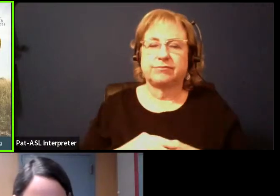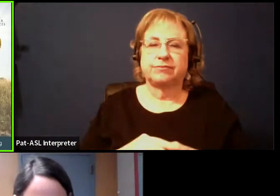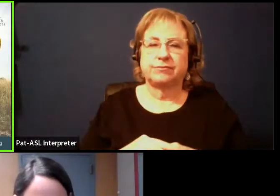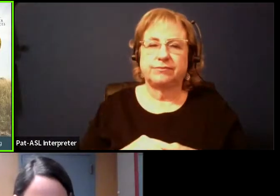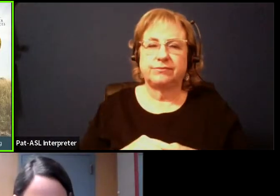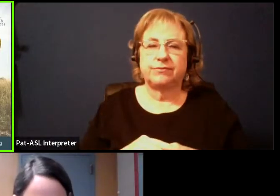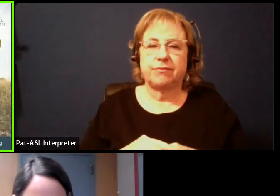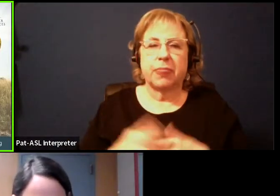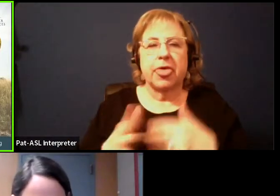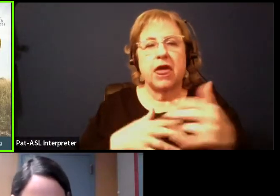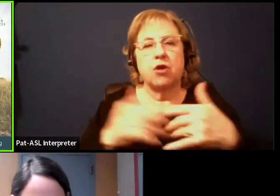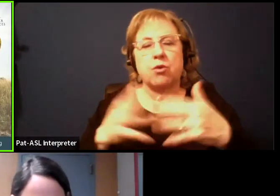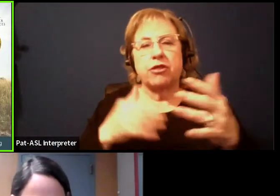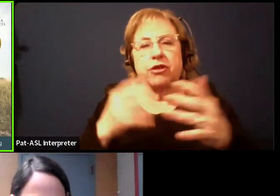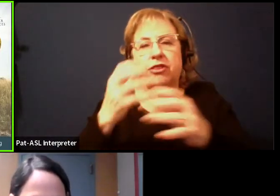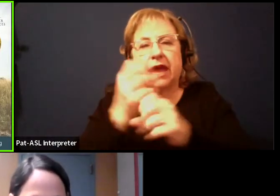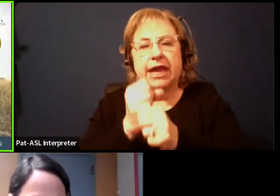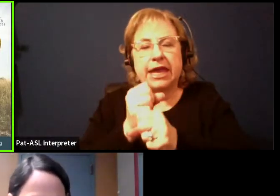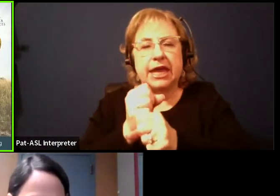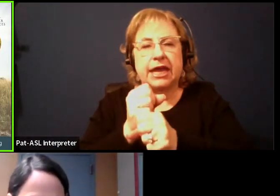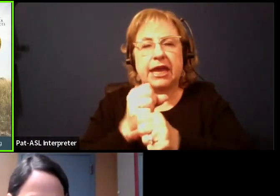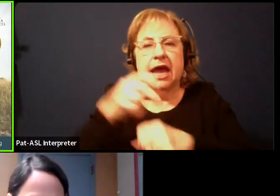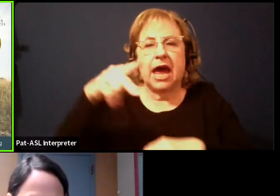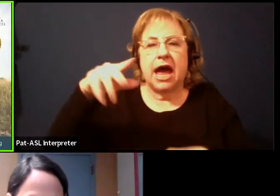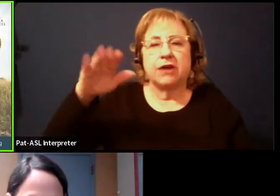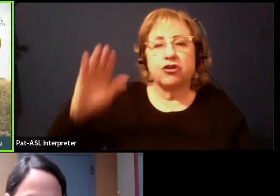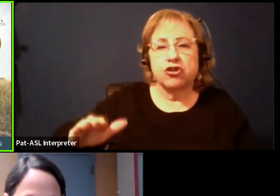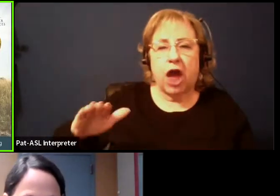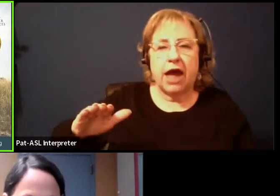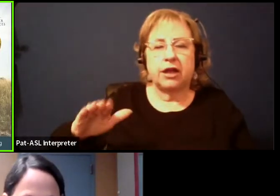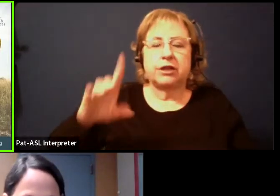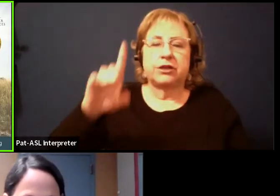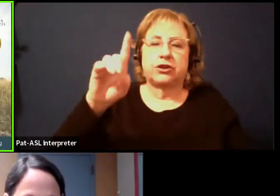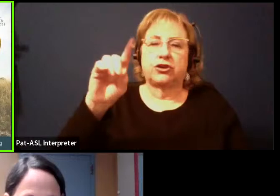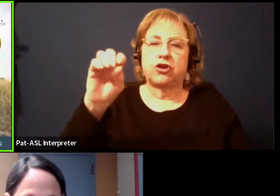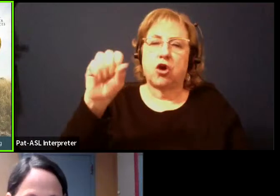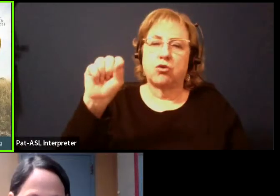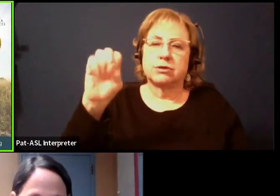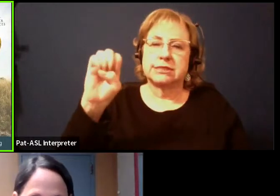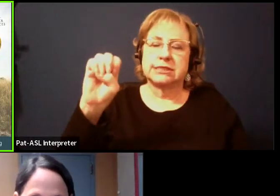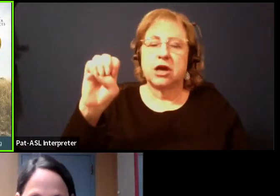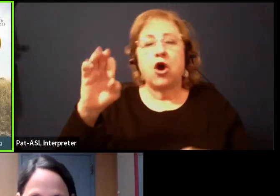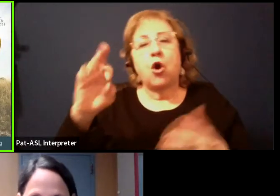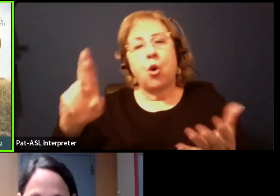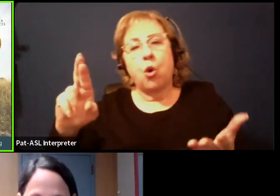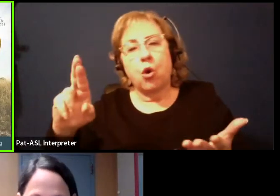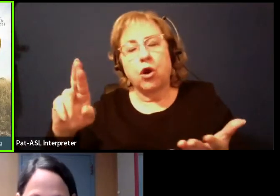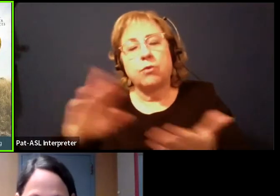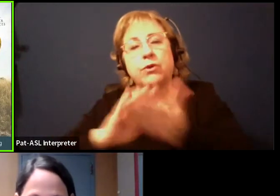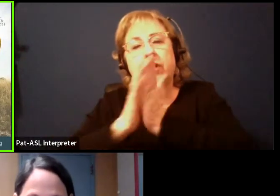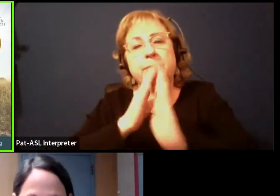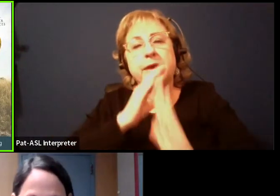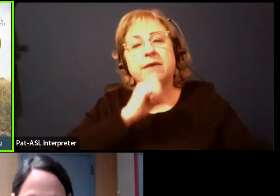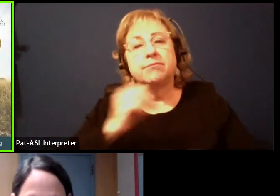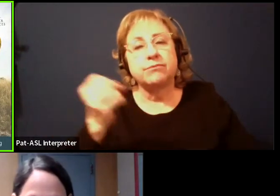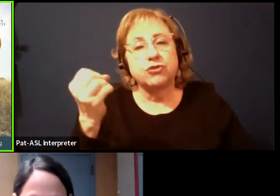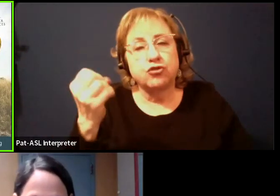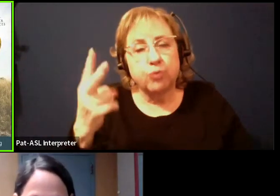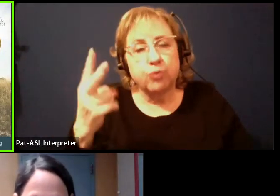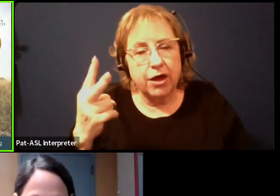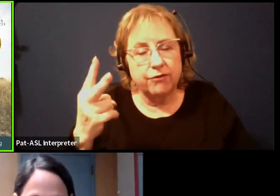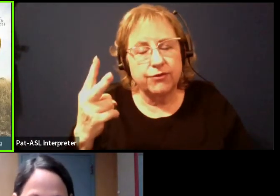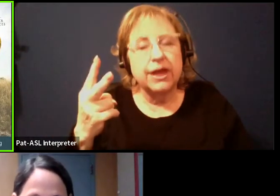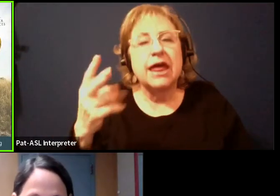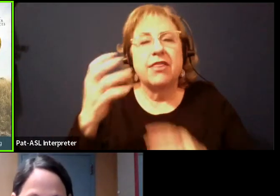whether they get a pediatric dose or when they turn 12, they get an adult dose, that they're both effective.